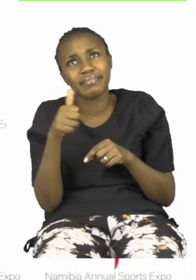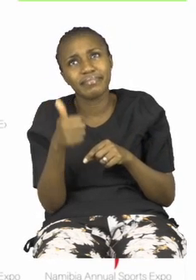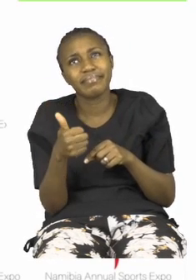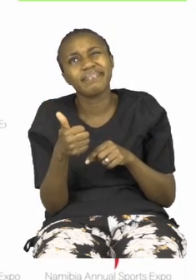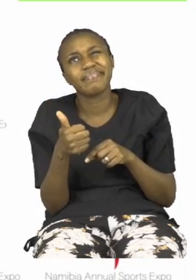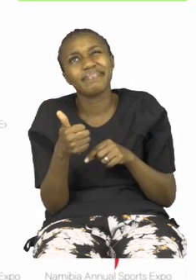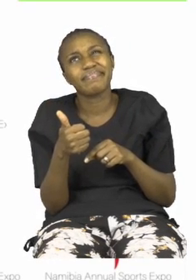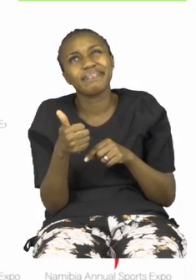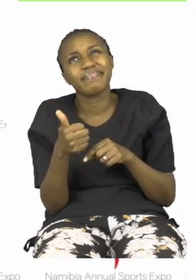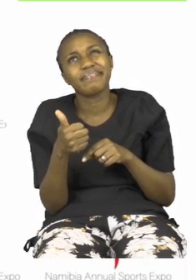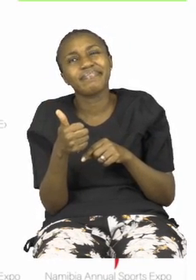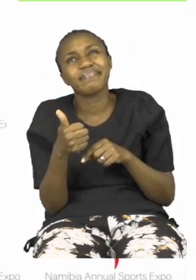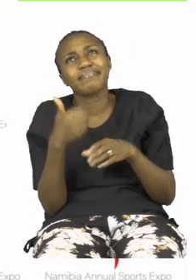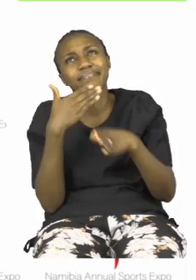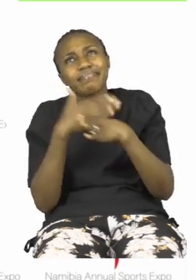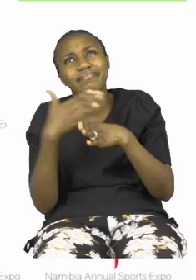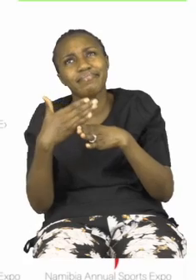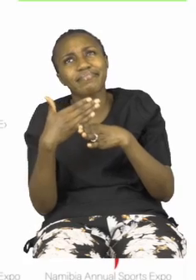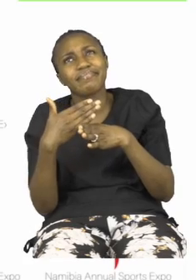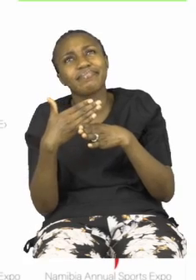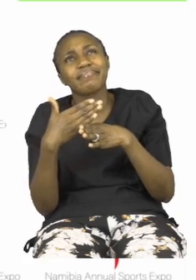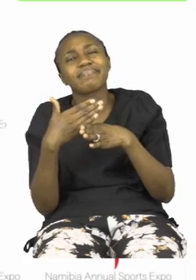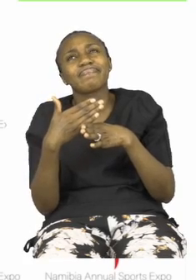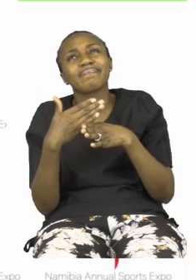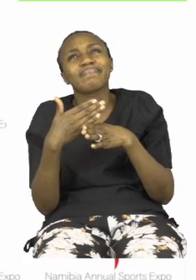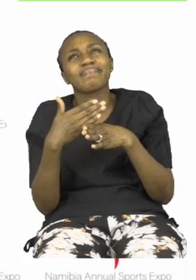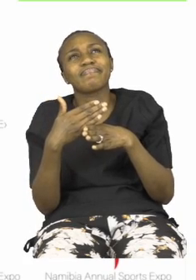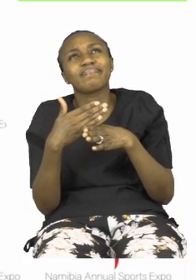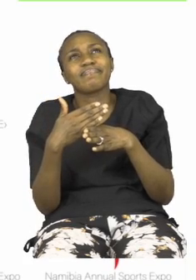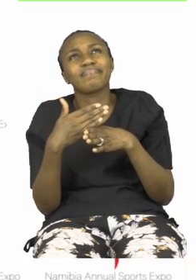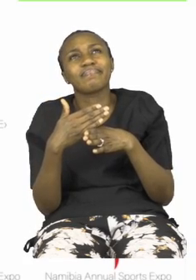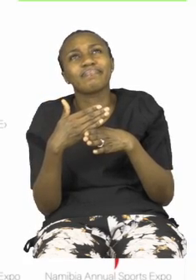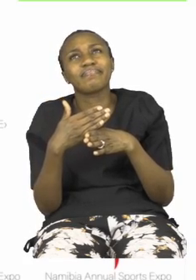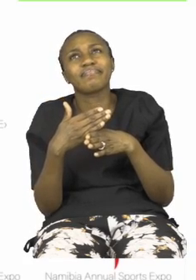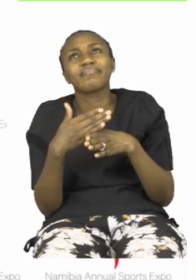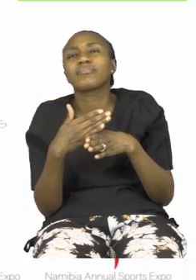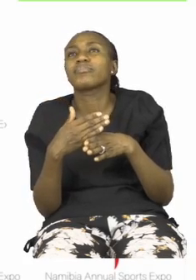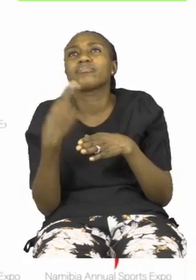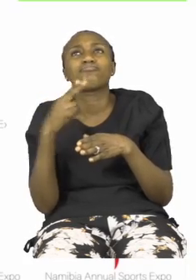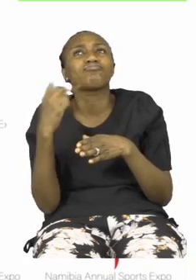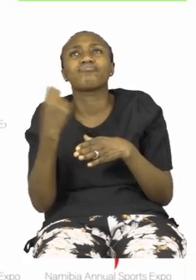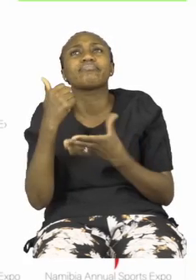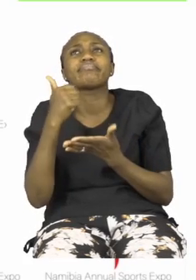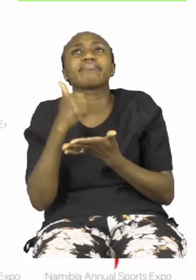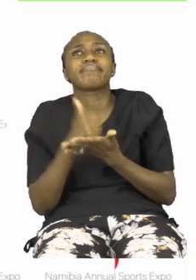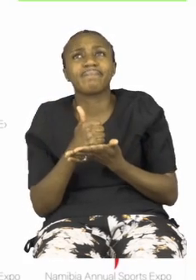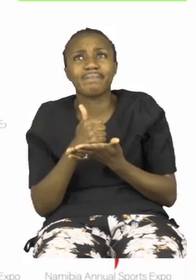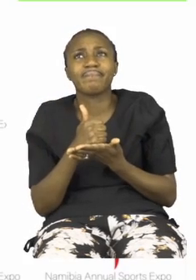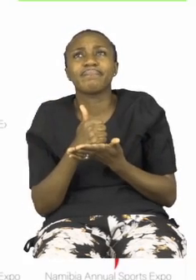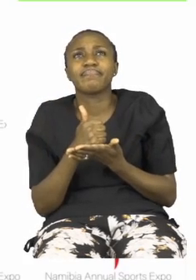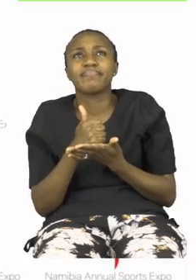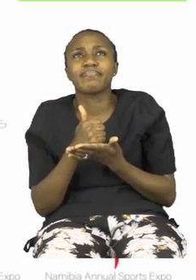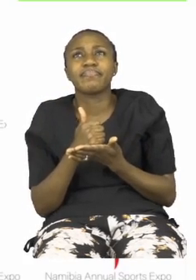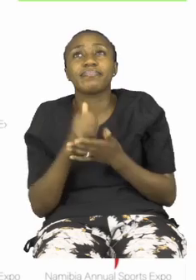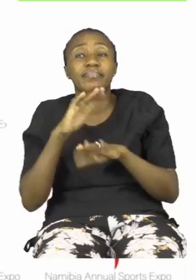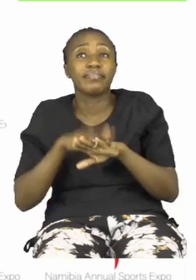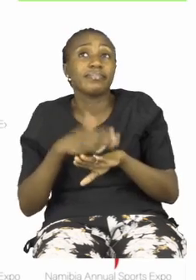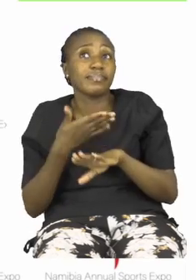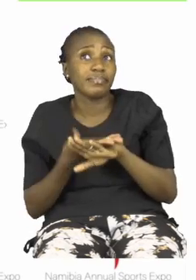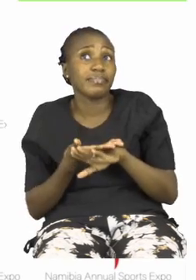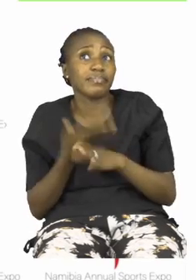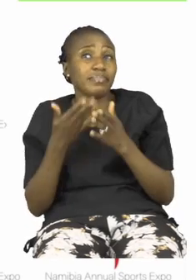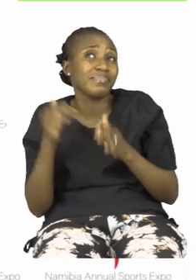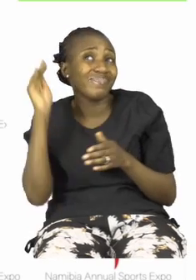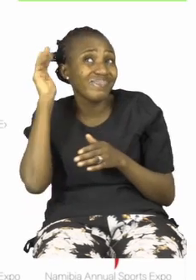say, activities outside the realm of sitting down and playing. For example, you might have heard about AR games. One